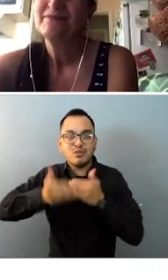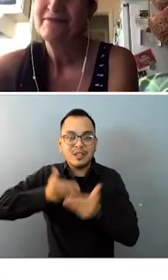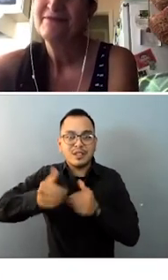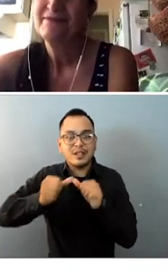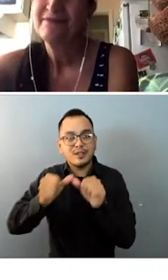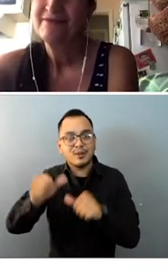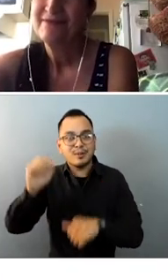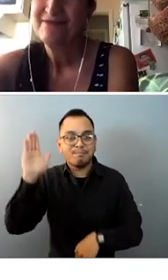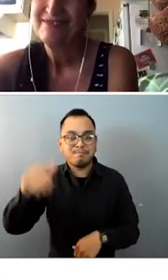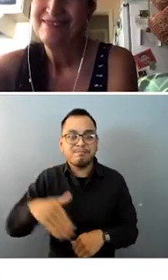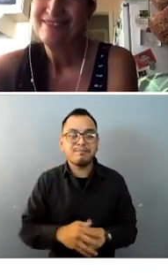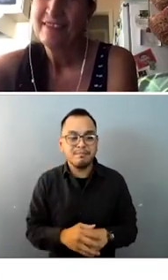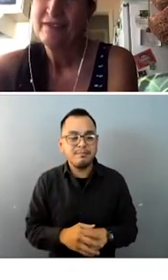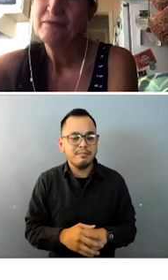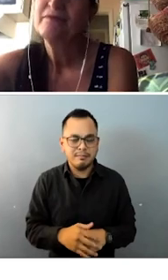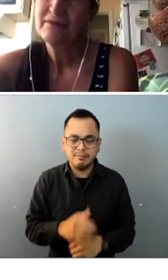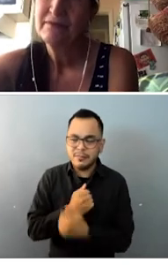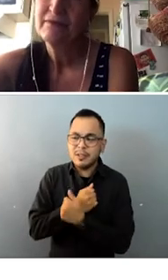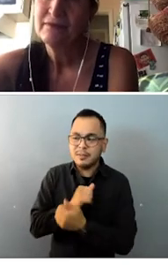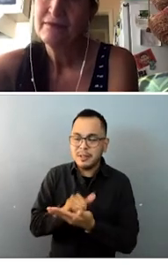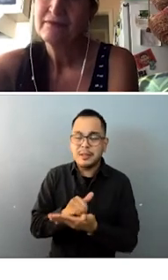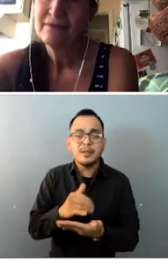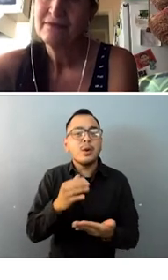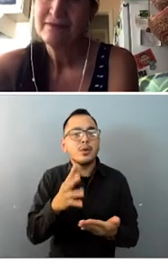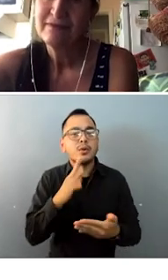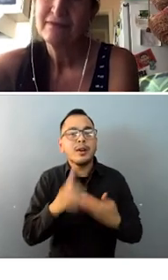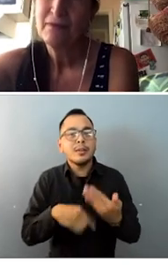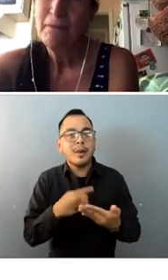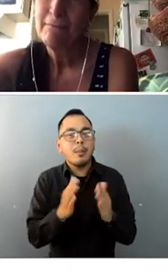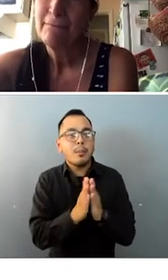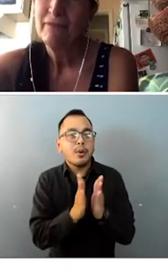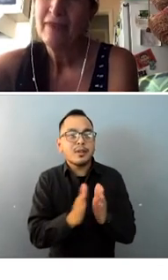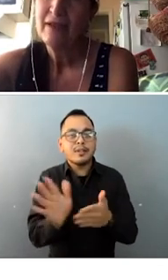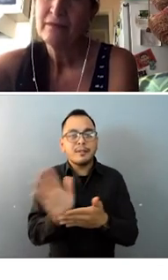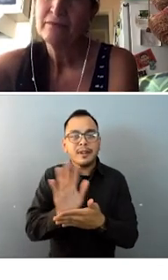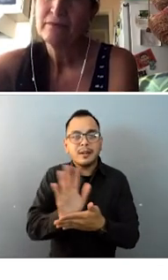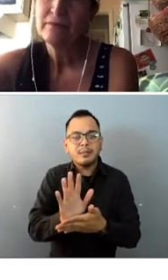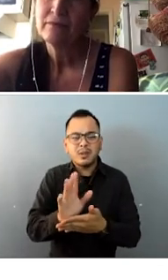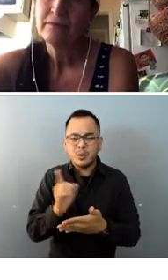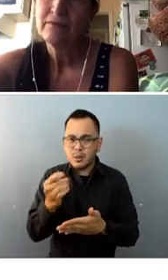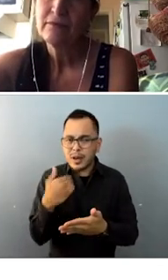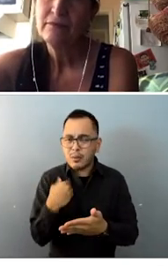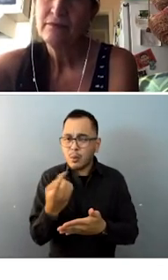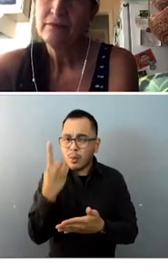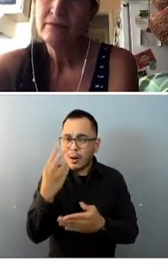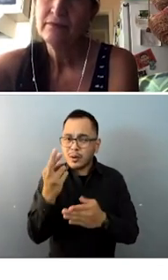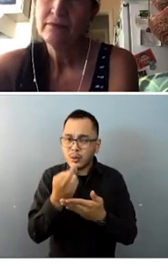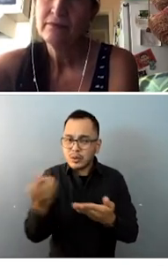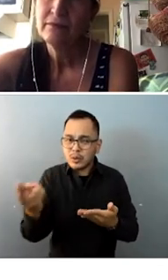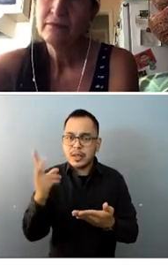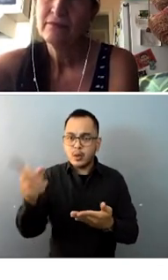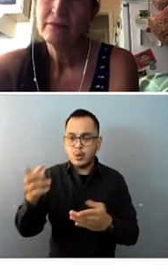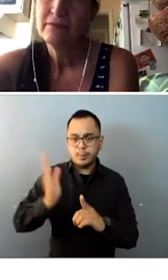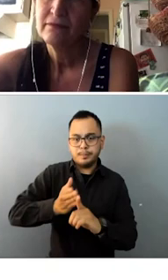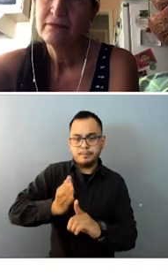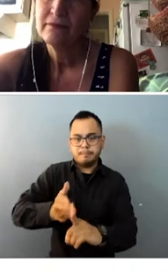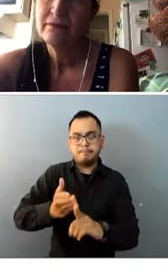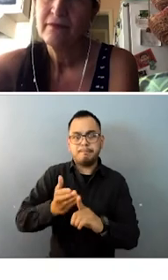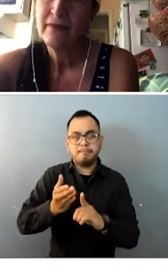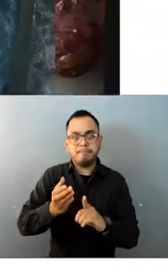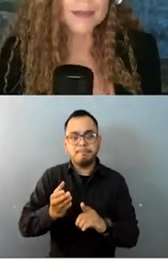I like that. So Gisella, you talked earlier about books and films. Is there one resource that you have repeatedly turned to as an